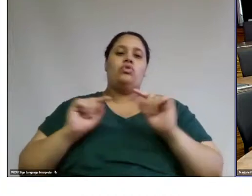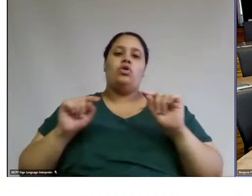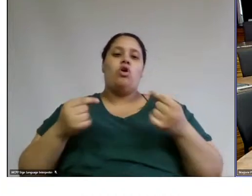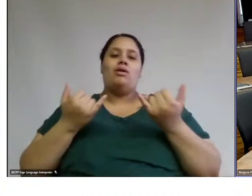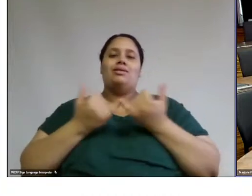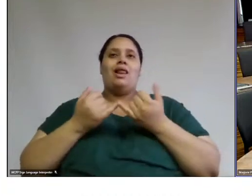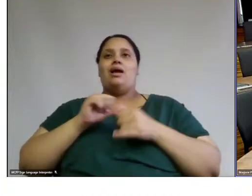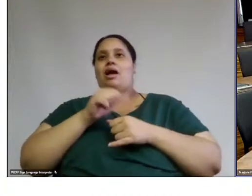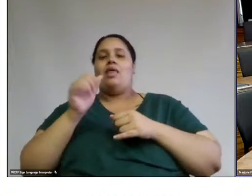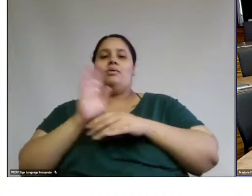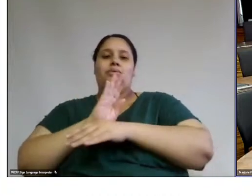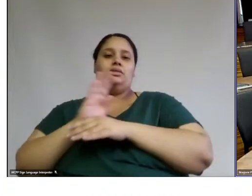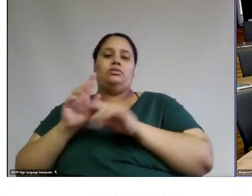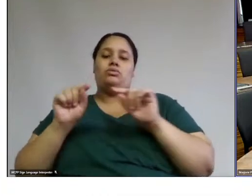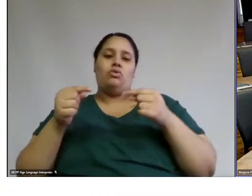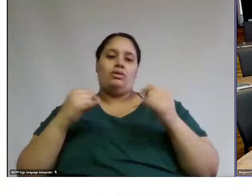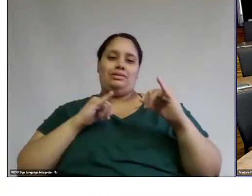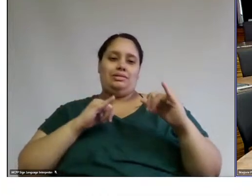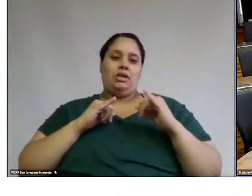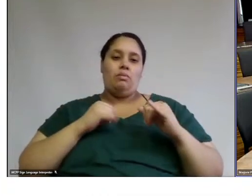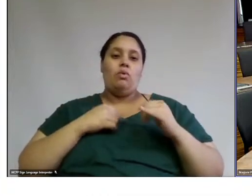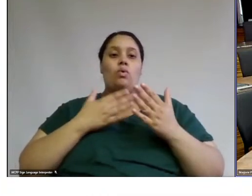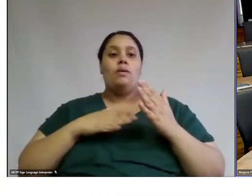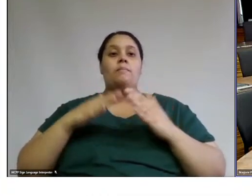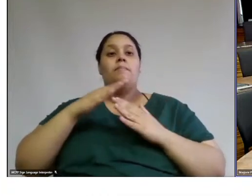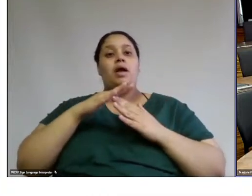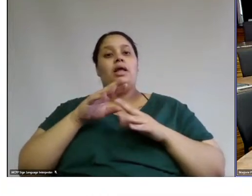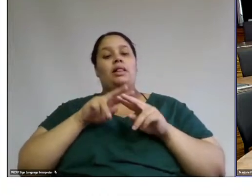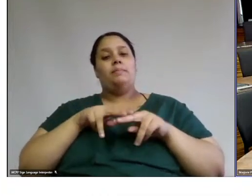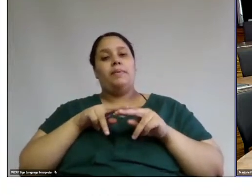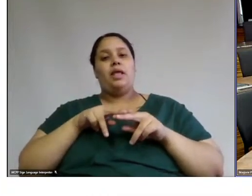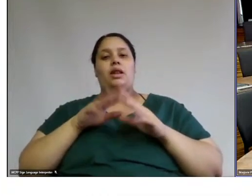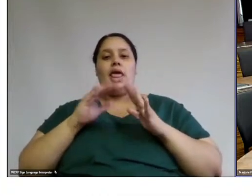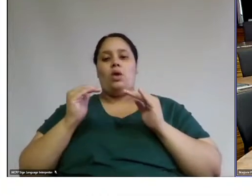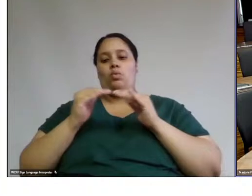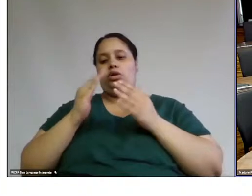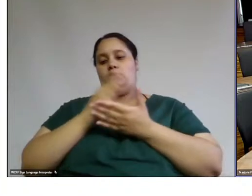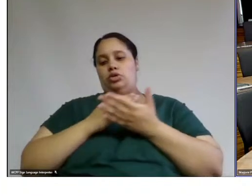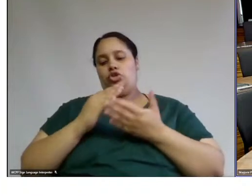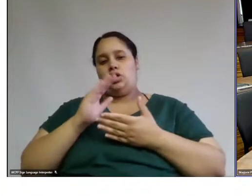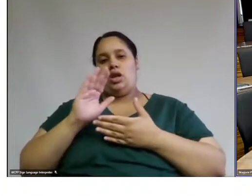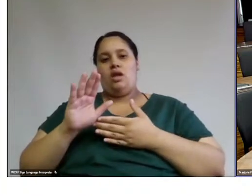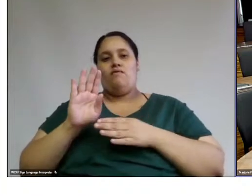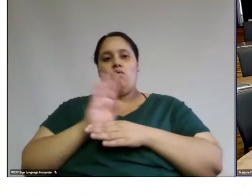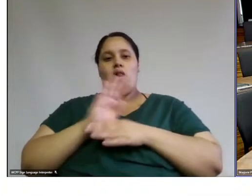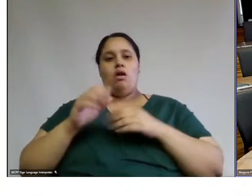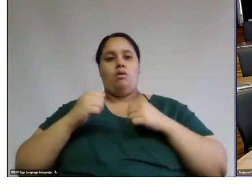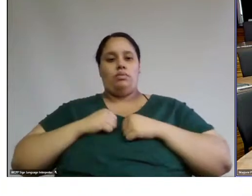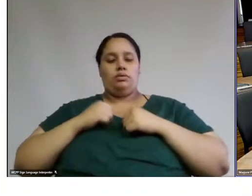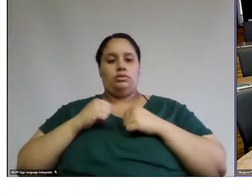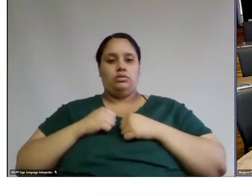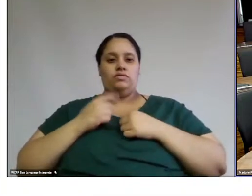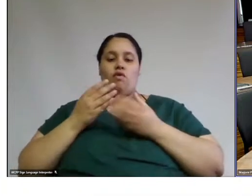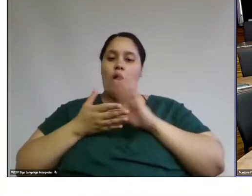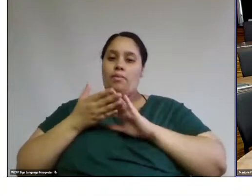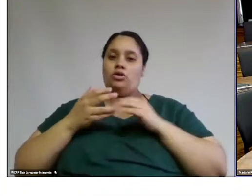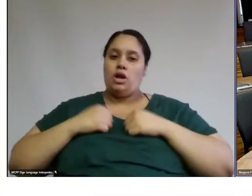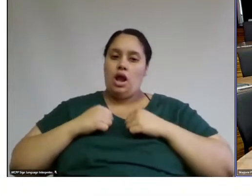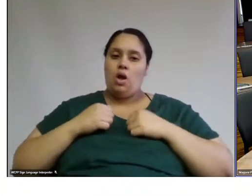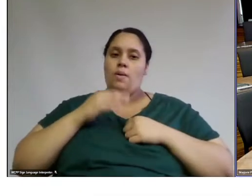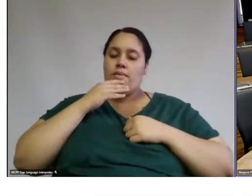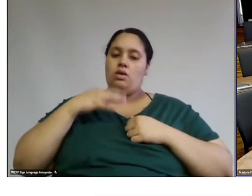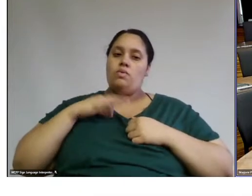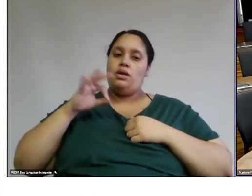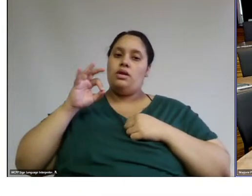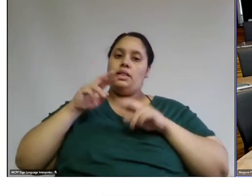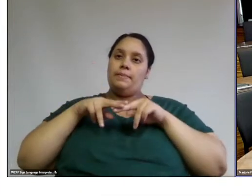other entity. But we are mainly dependent on equitable share for our particular operation, which means we are dependent